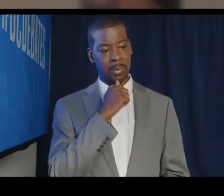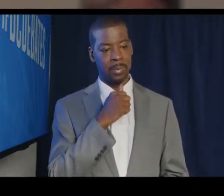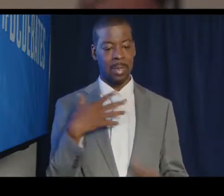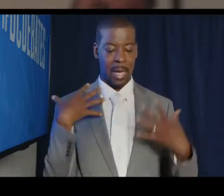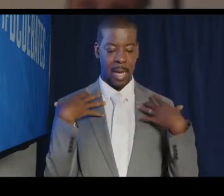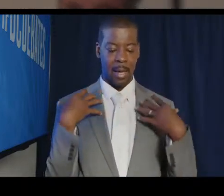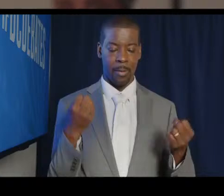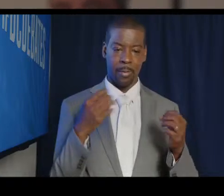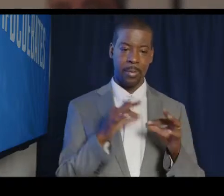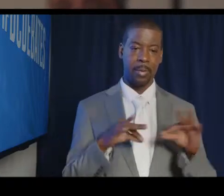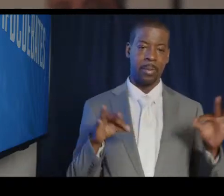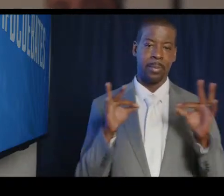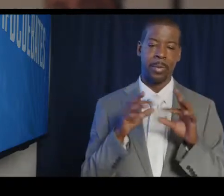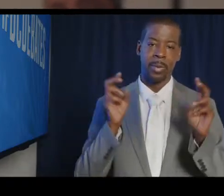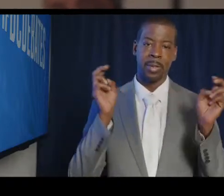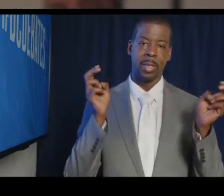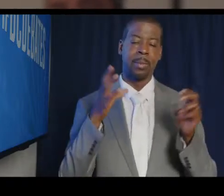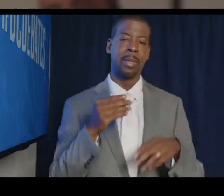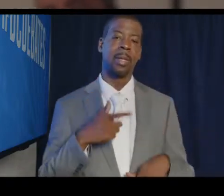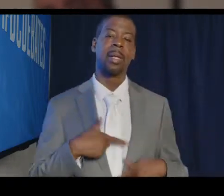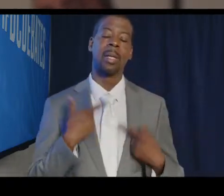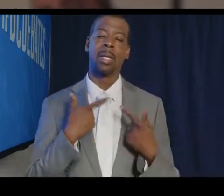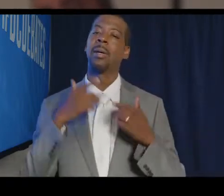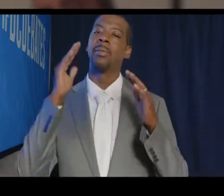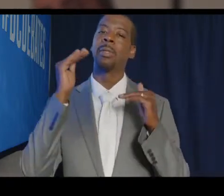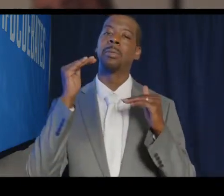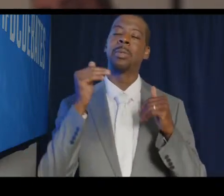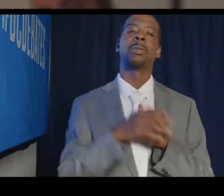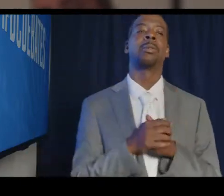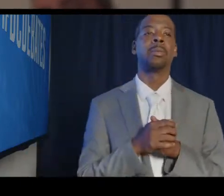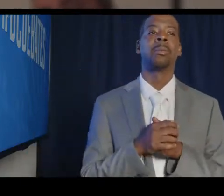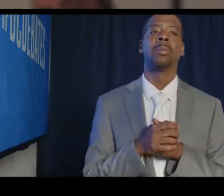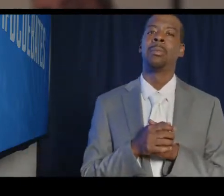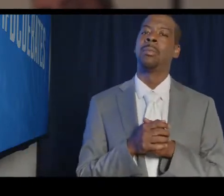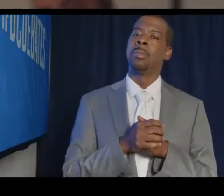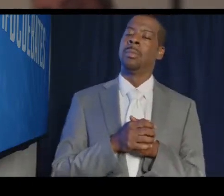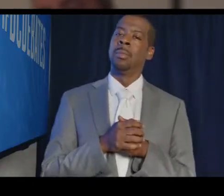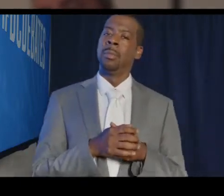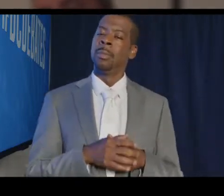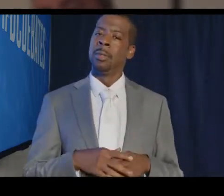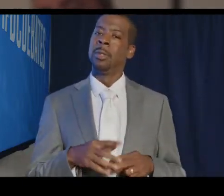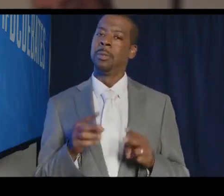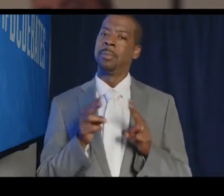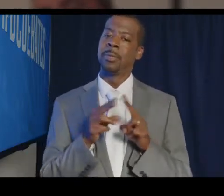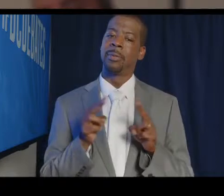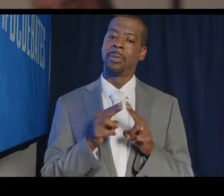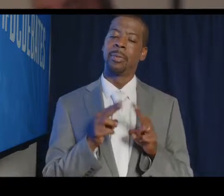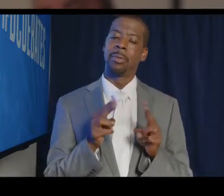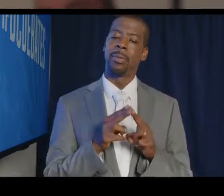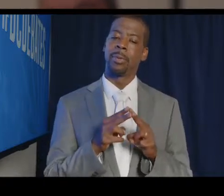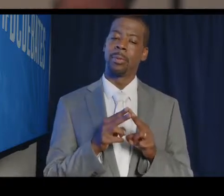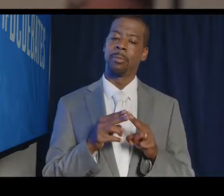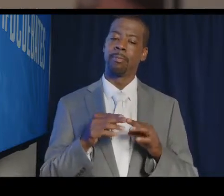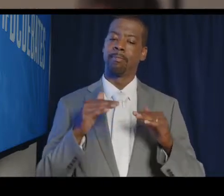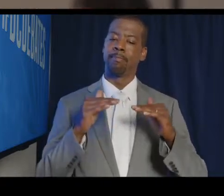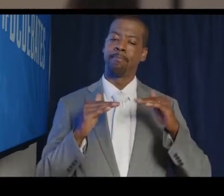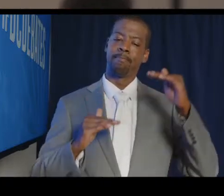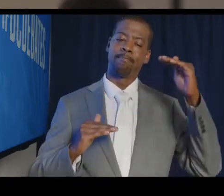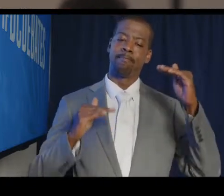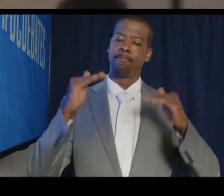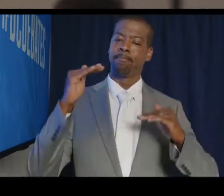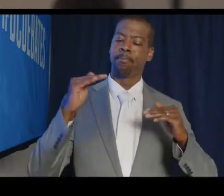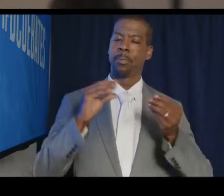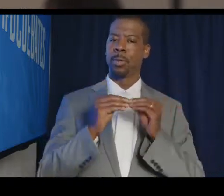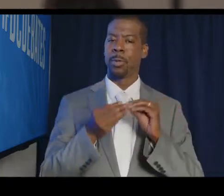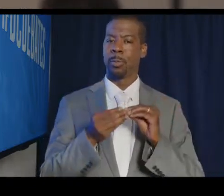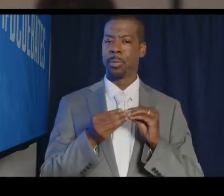such an important topic, and life expectancy in the district. You have some really stark chasms depending on where you look in the city. Residents of Wards